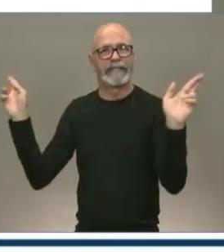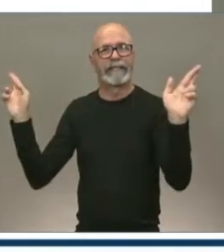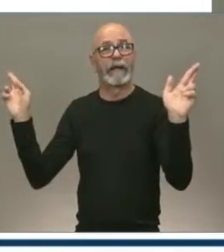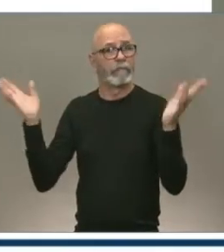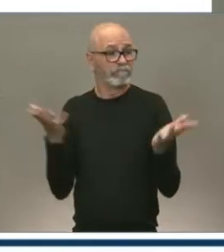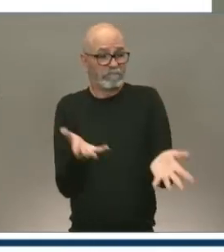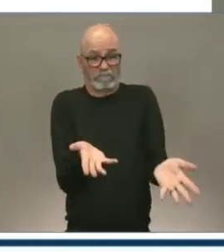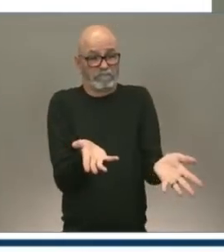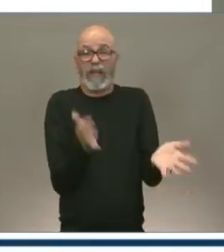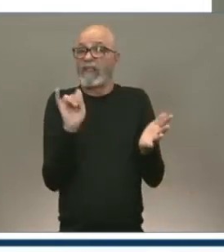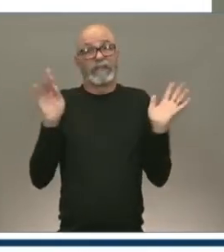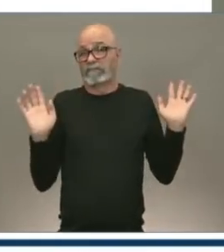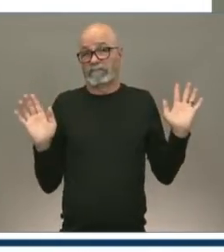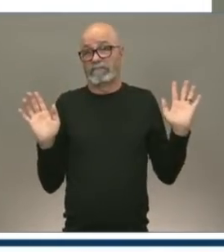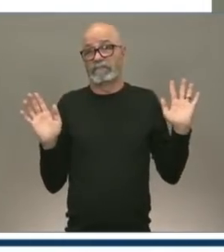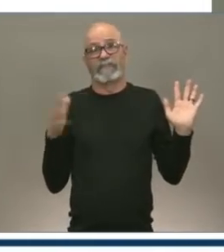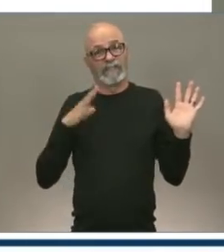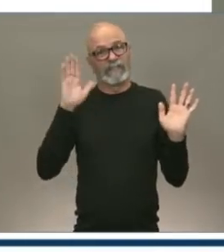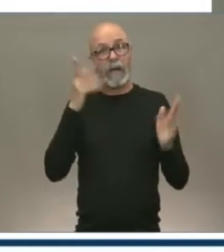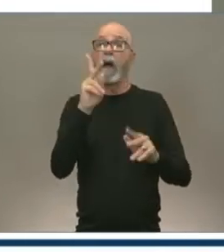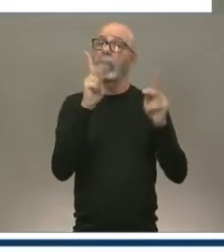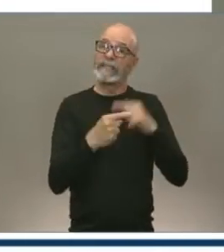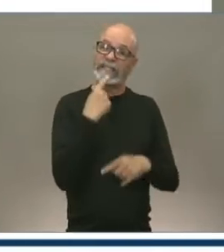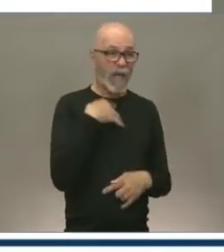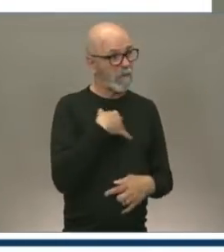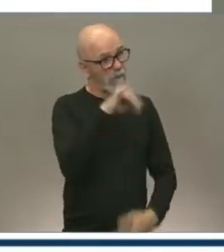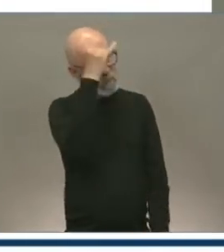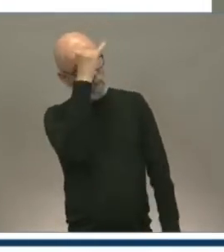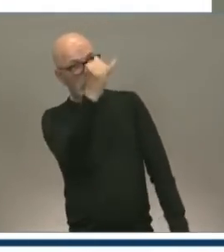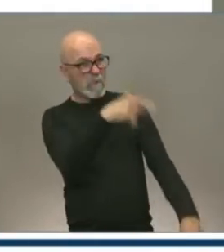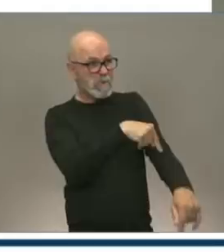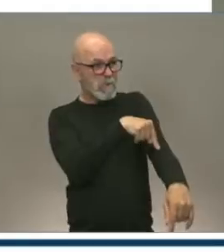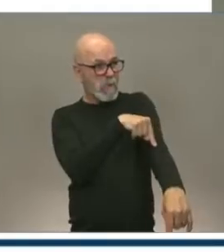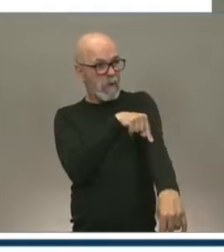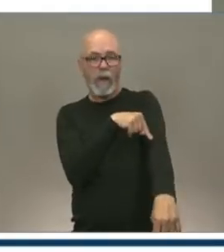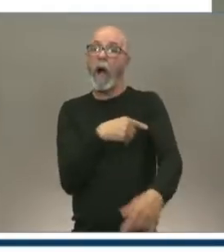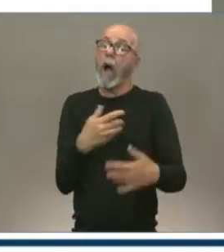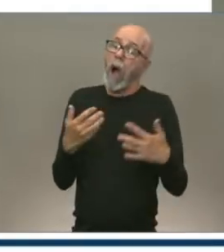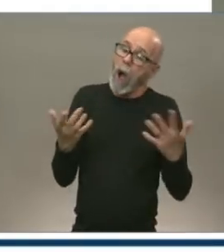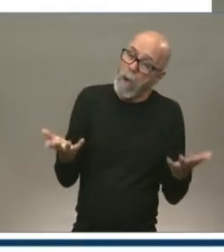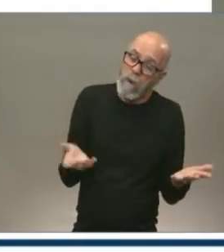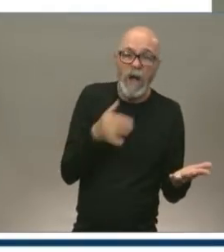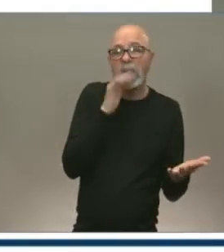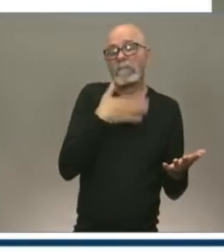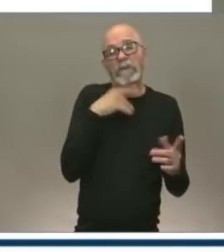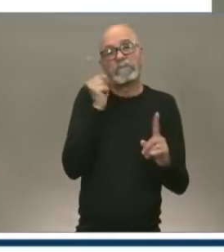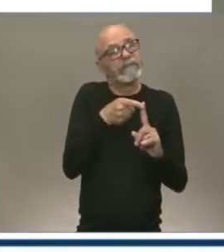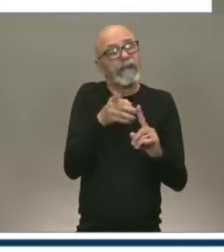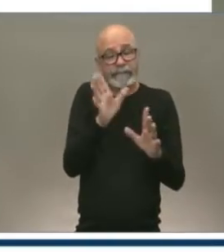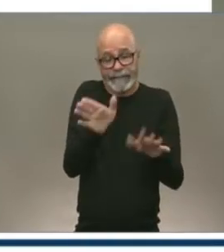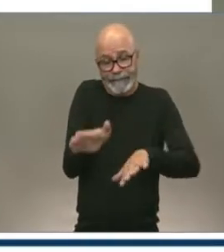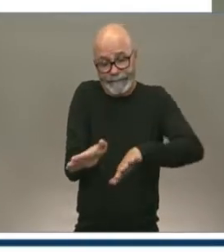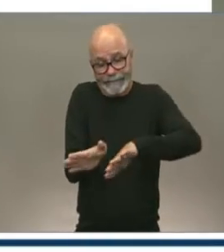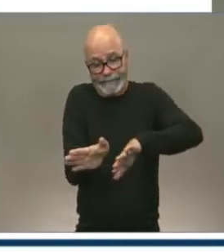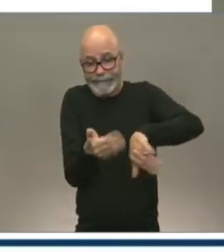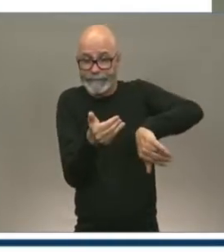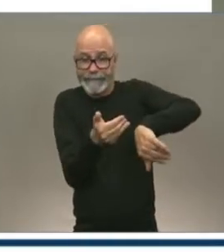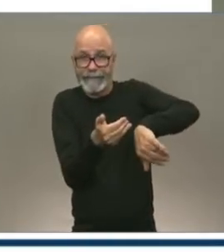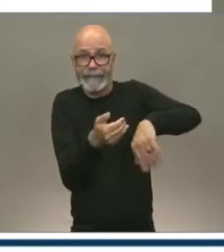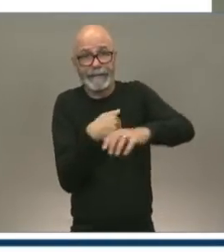the narrative that we're slow is actually an old narrative. We're developing a